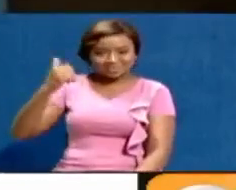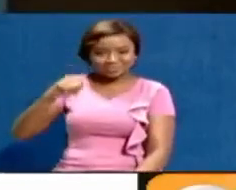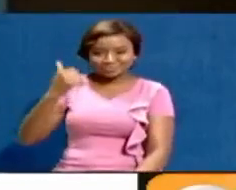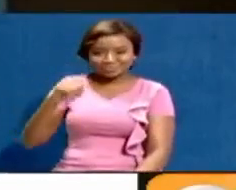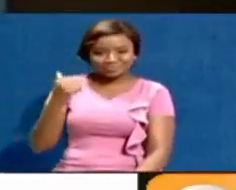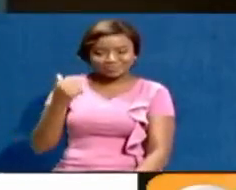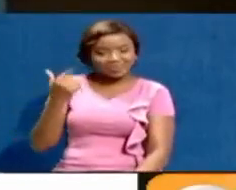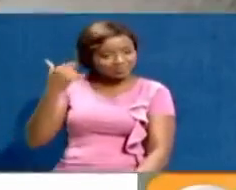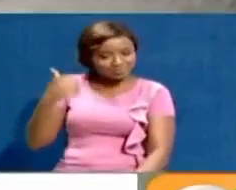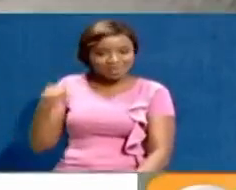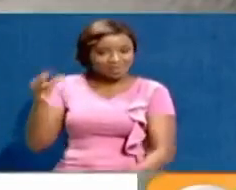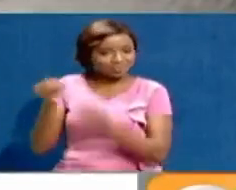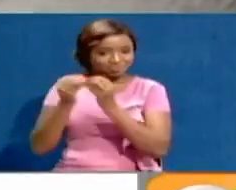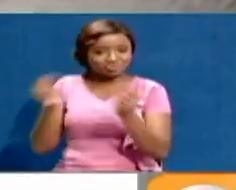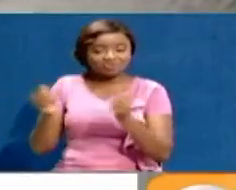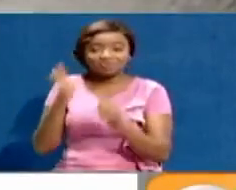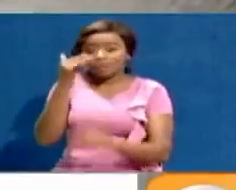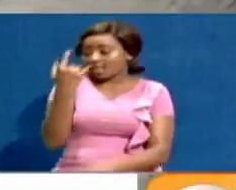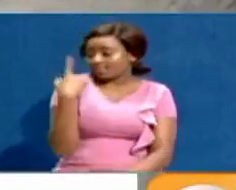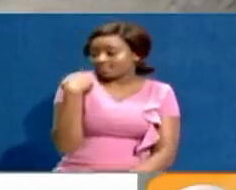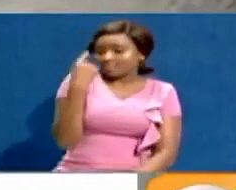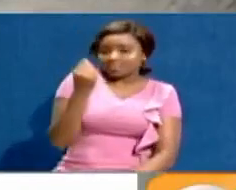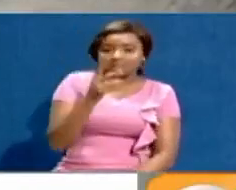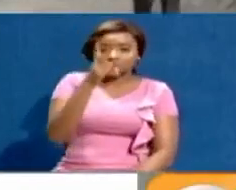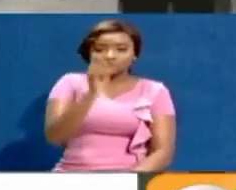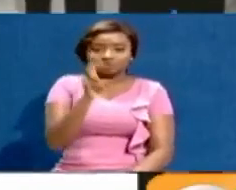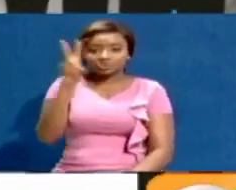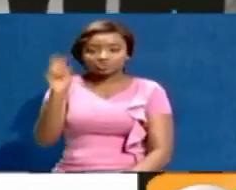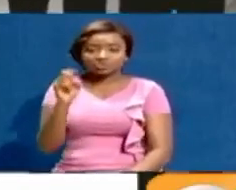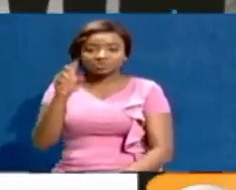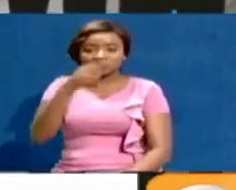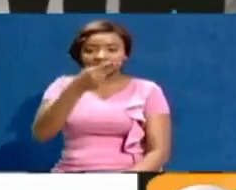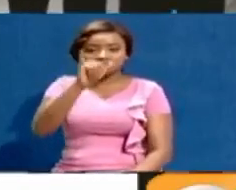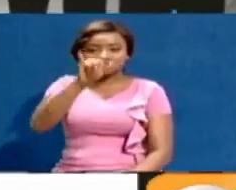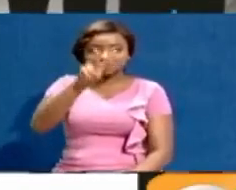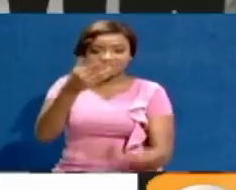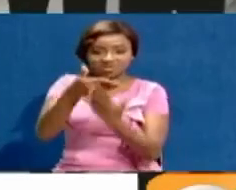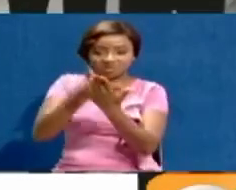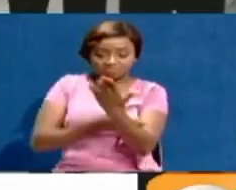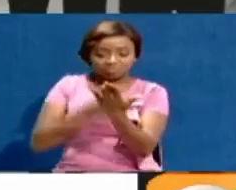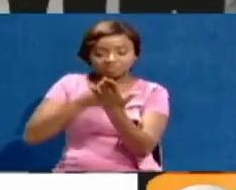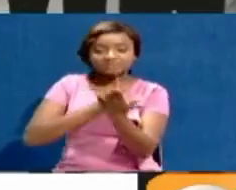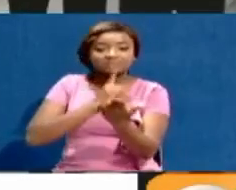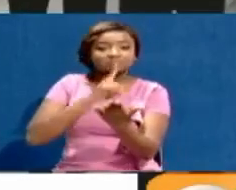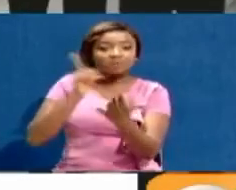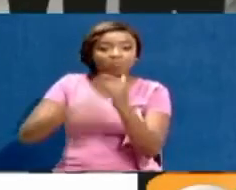HIV infections. According to the latest 2020 HIV estimates report,